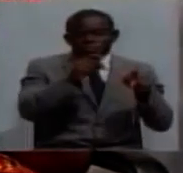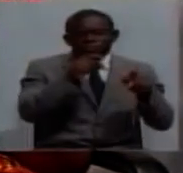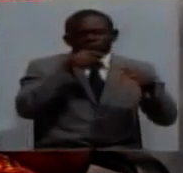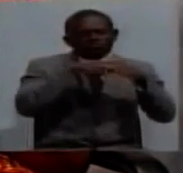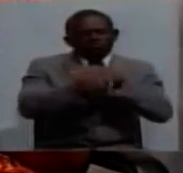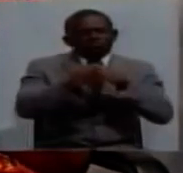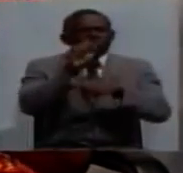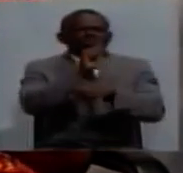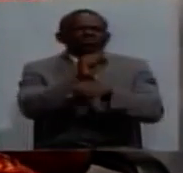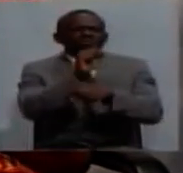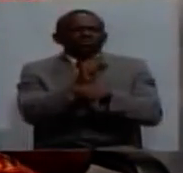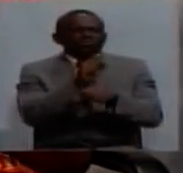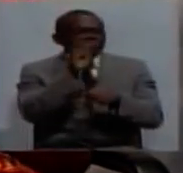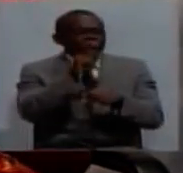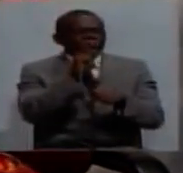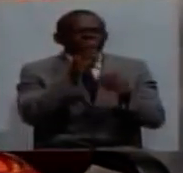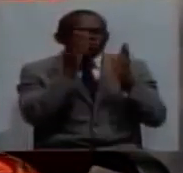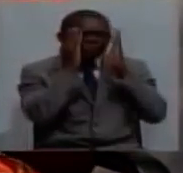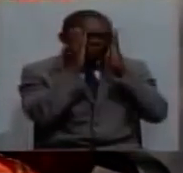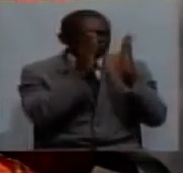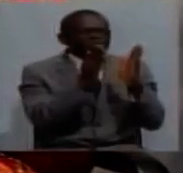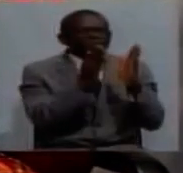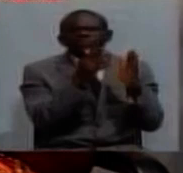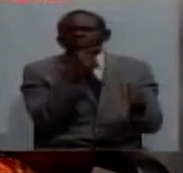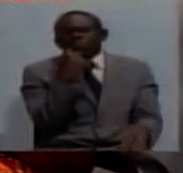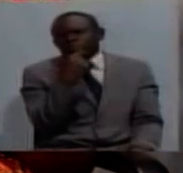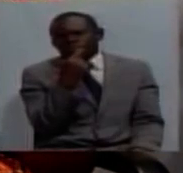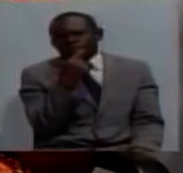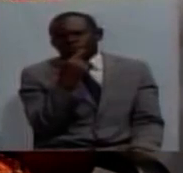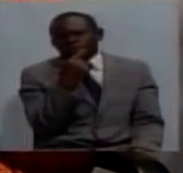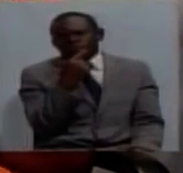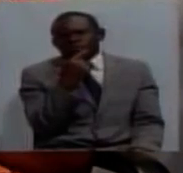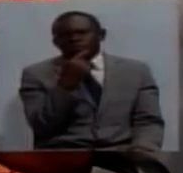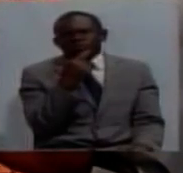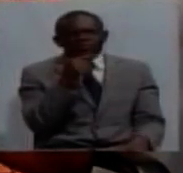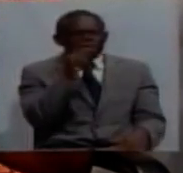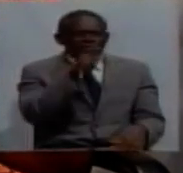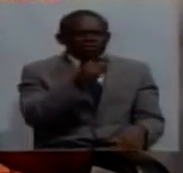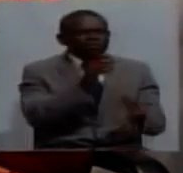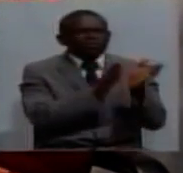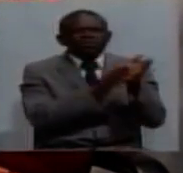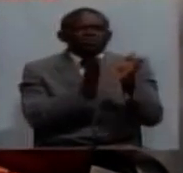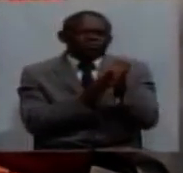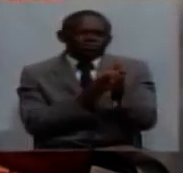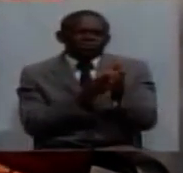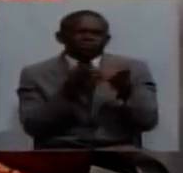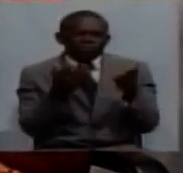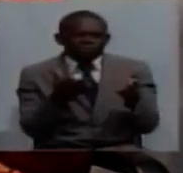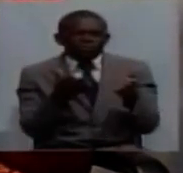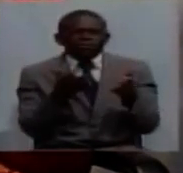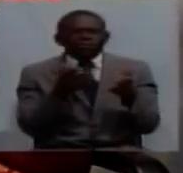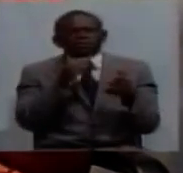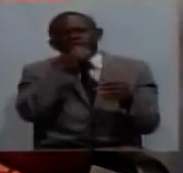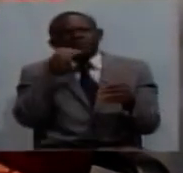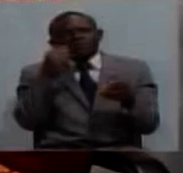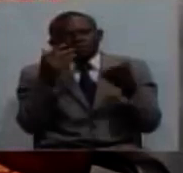is the next sector to build on? So now you really have to create synergies between the various sectors and